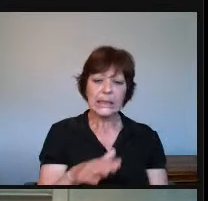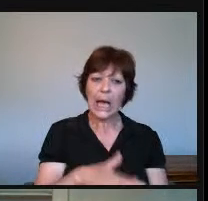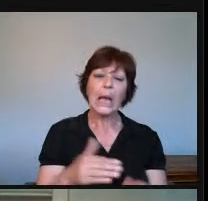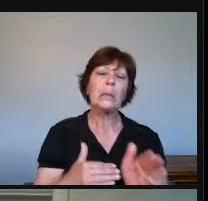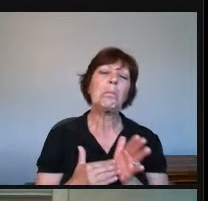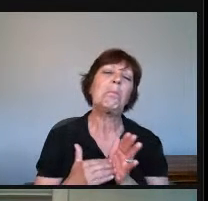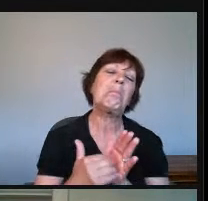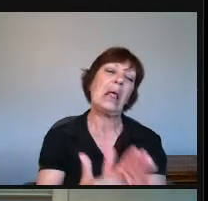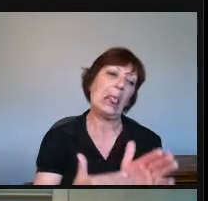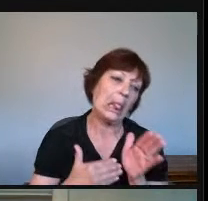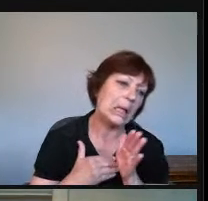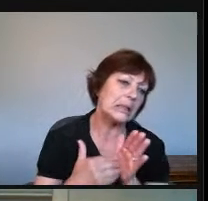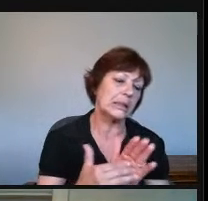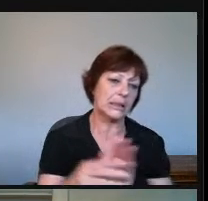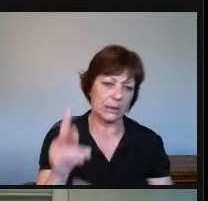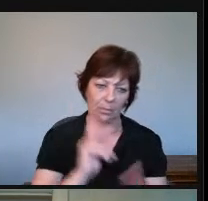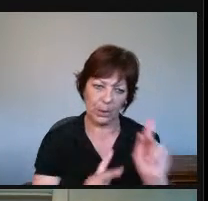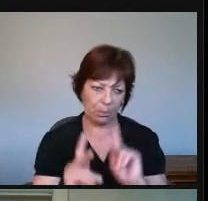many millions of people.